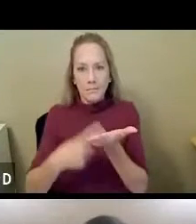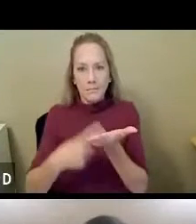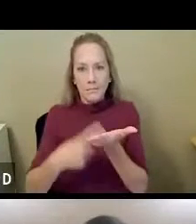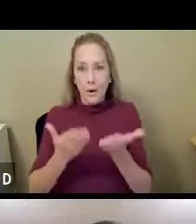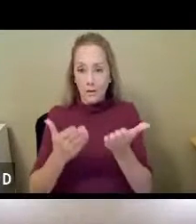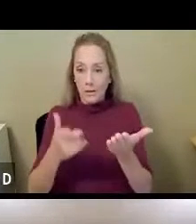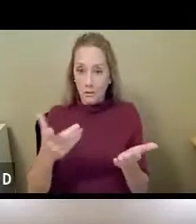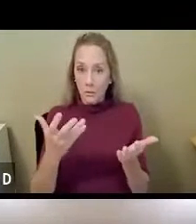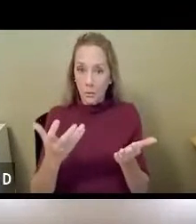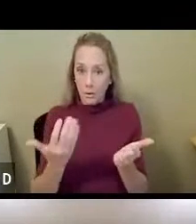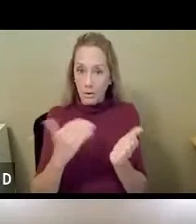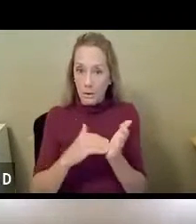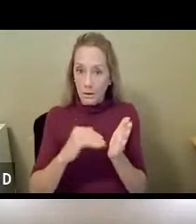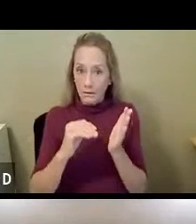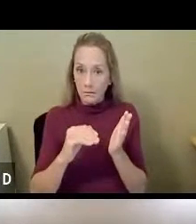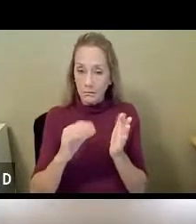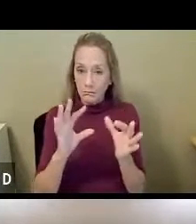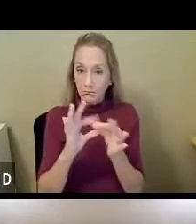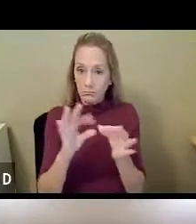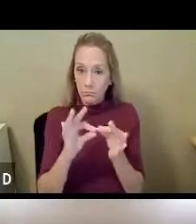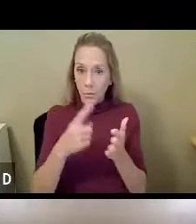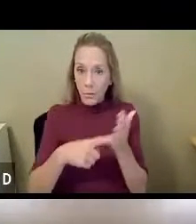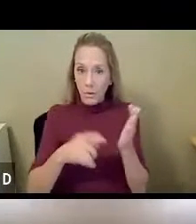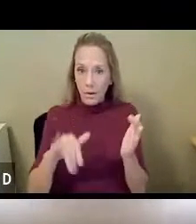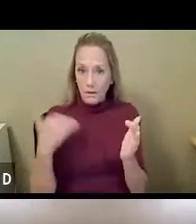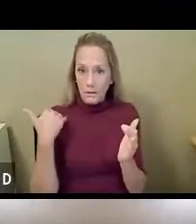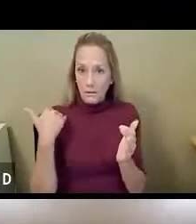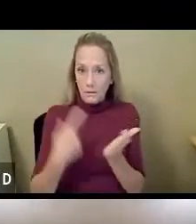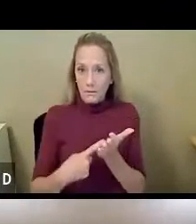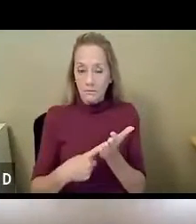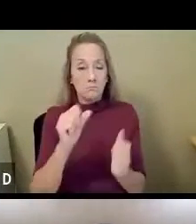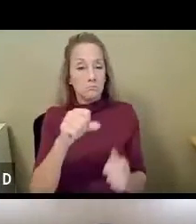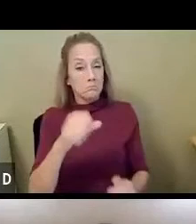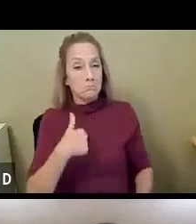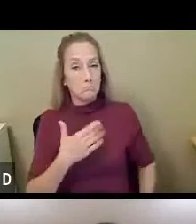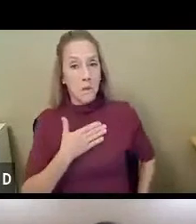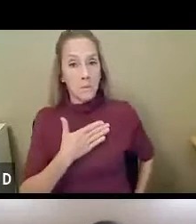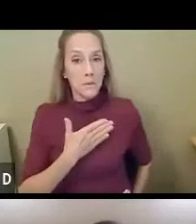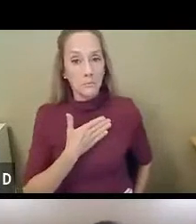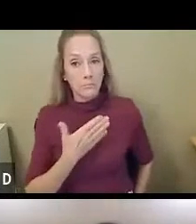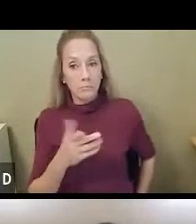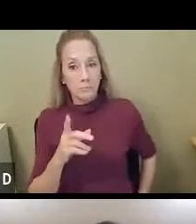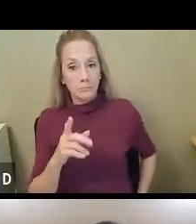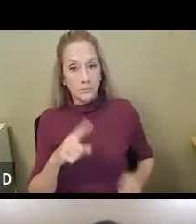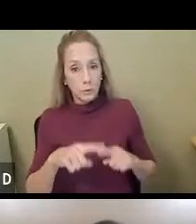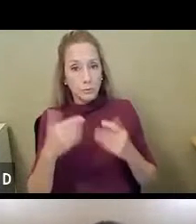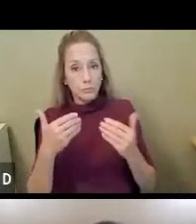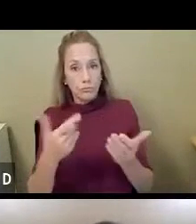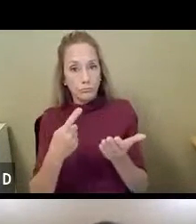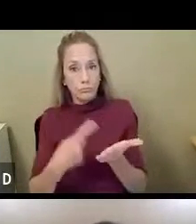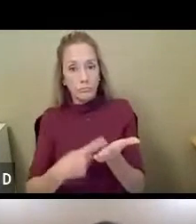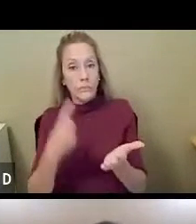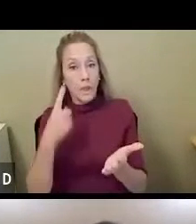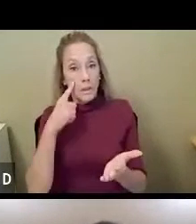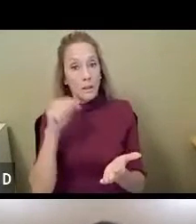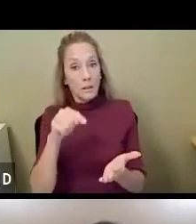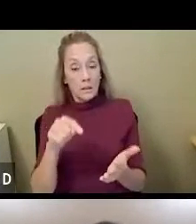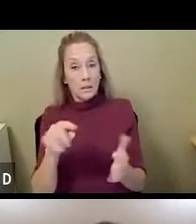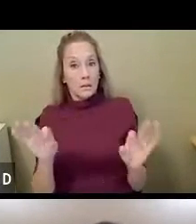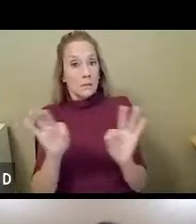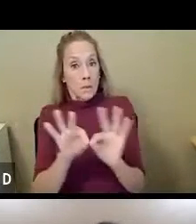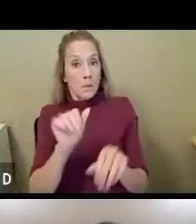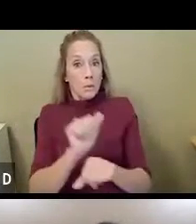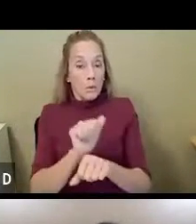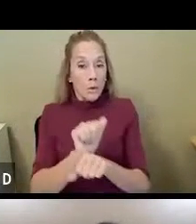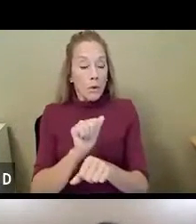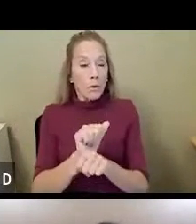reiterate kind of what that discussion was. Yeah, no, I'd be happy to. Actually, I have, guys, this is, I think, important work, and a